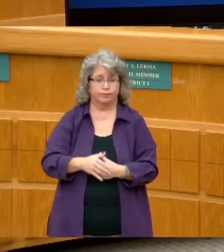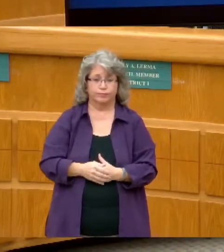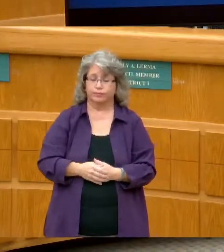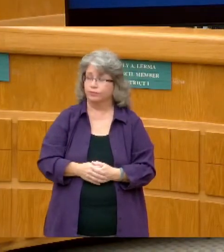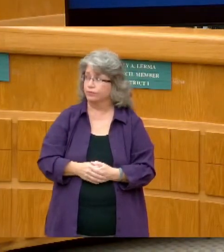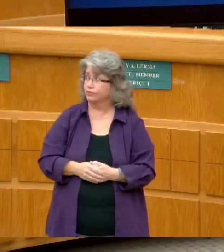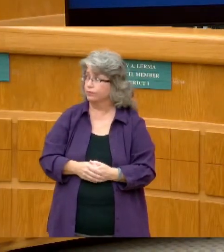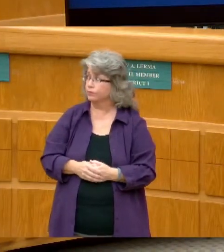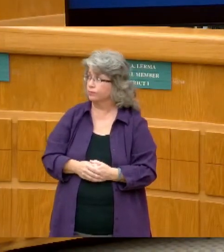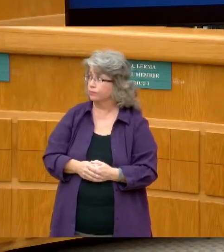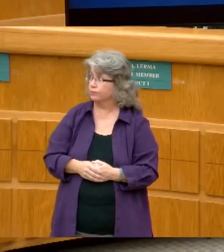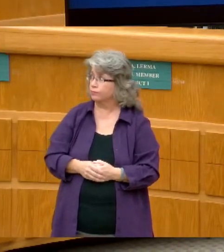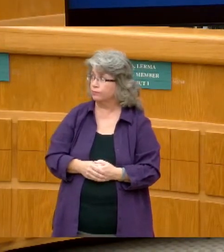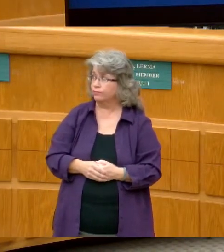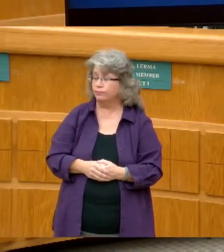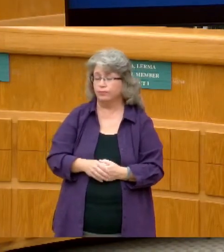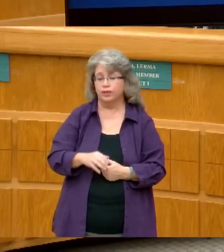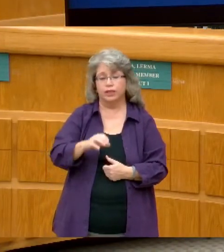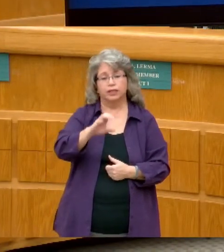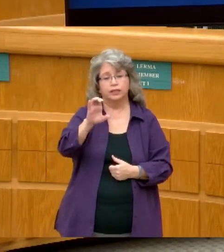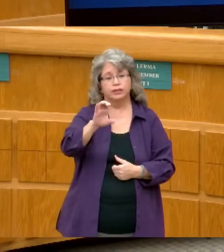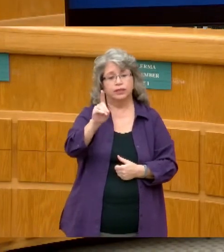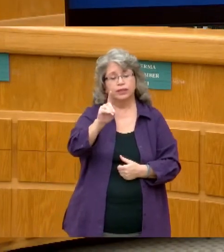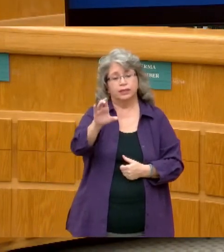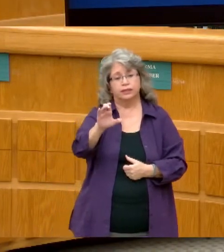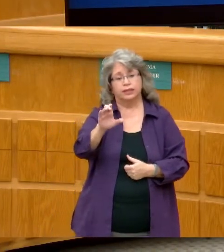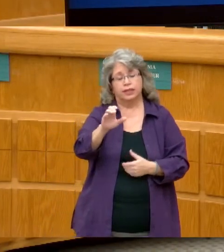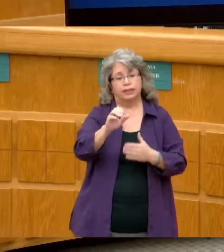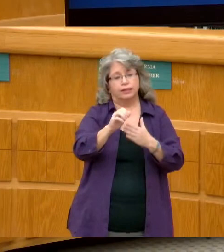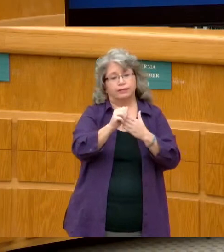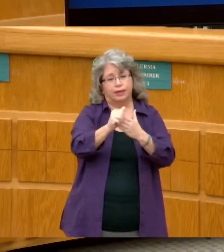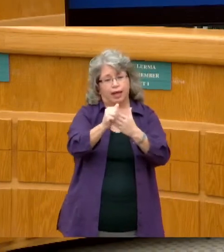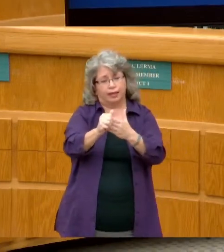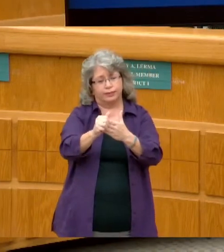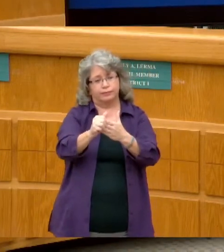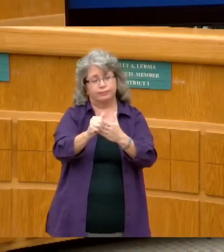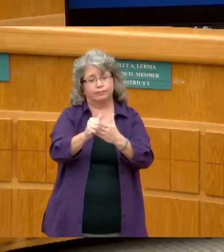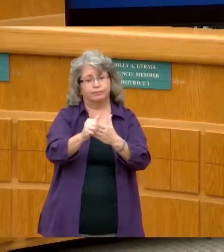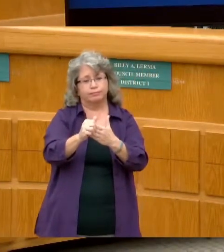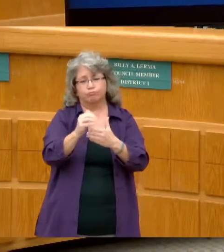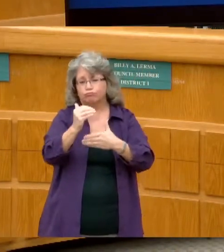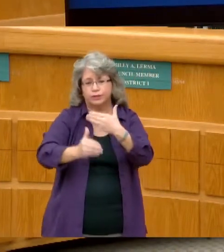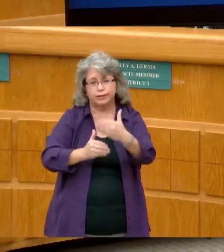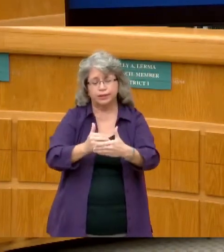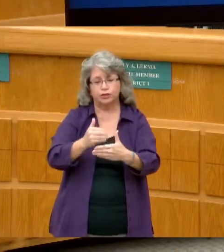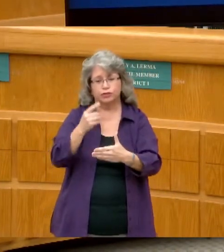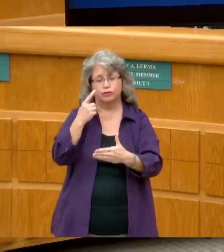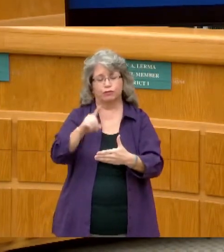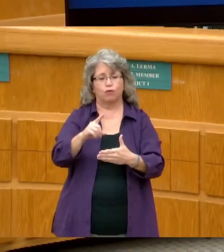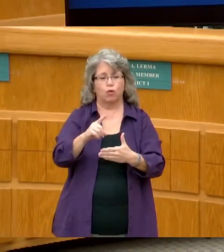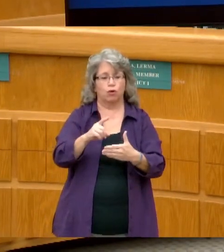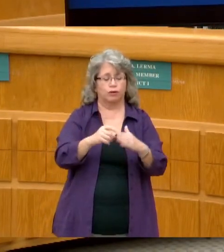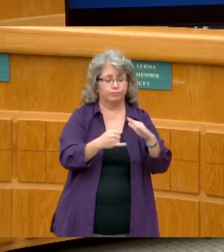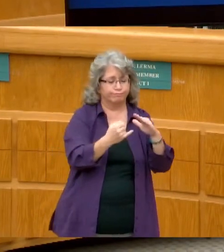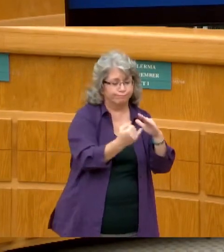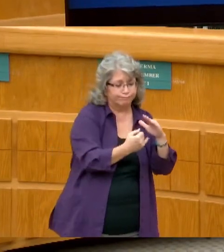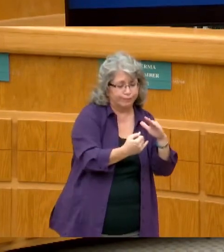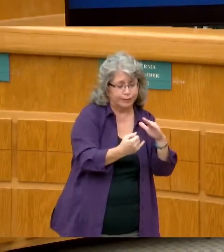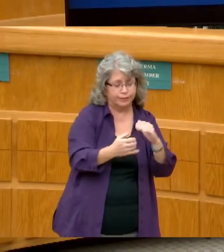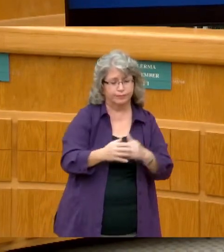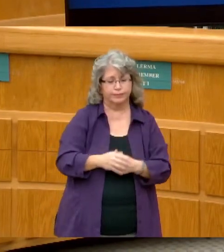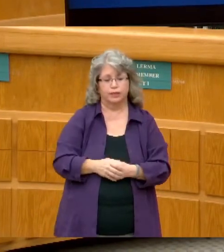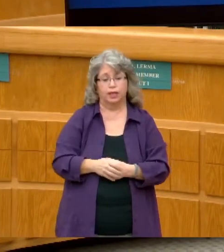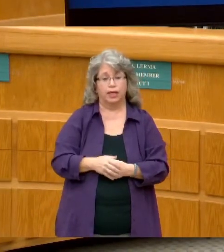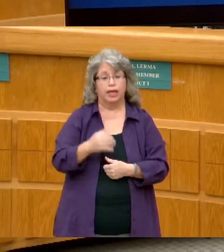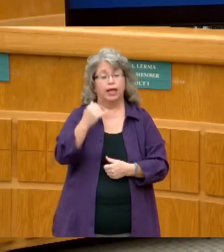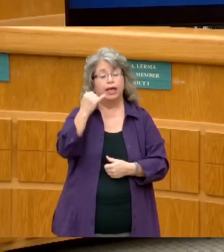The CDC guidelines for isolation and quarantine. So if you look on my far right, for those tested